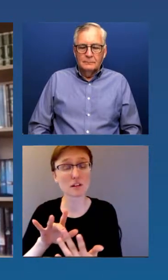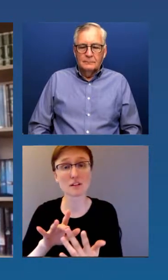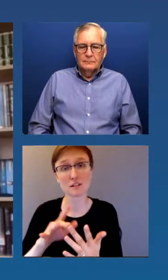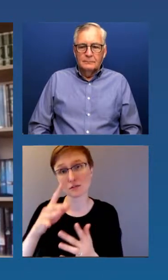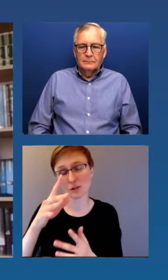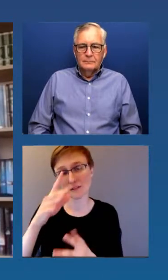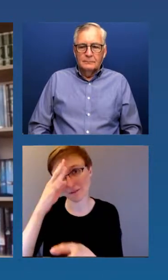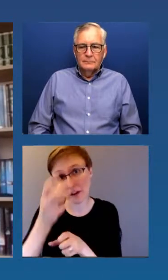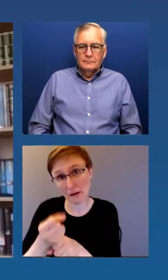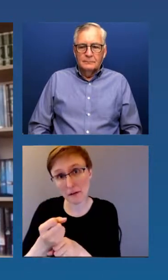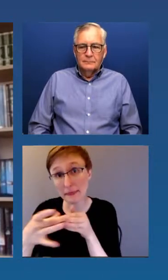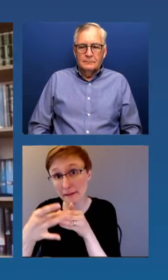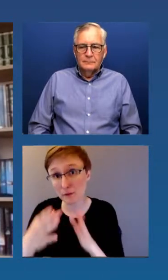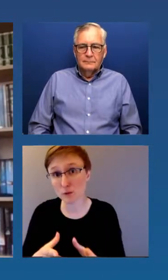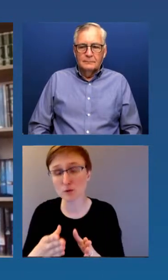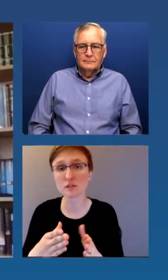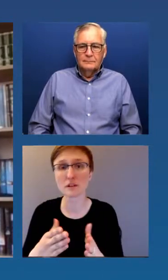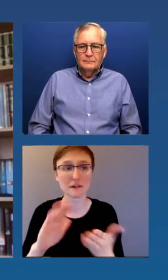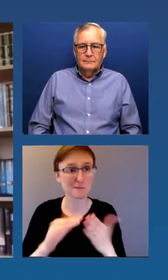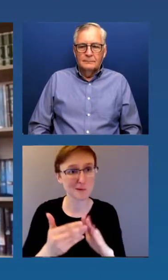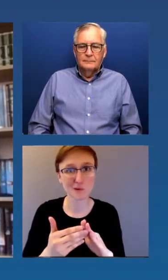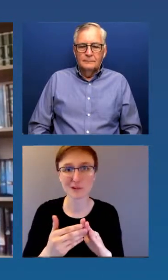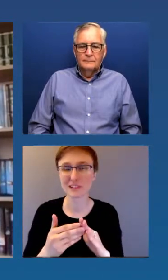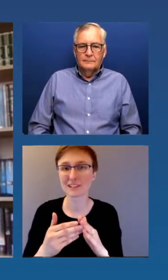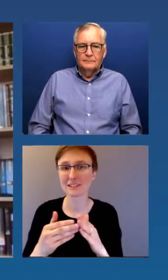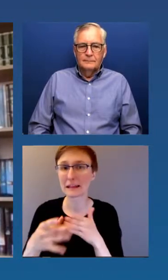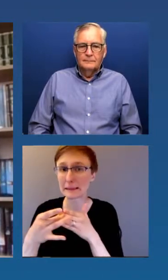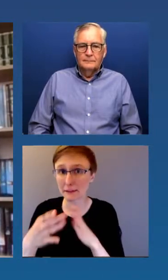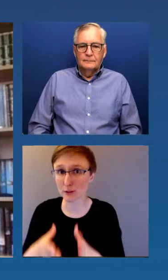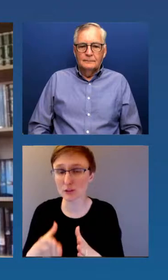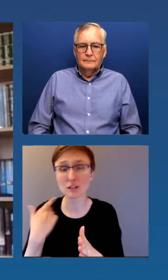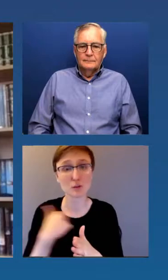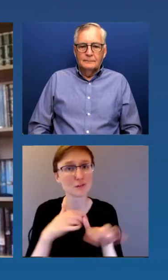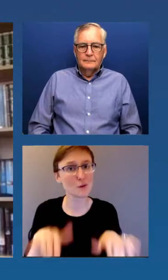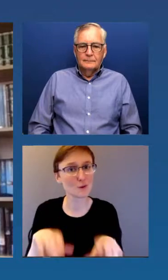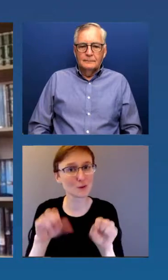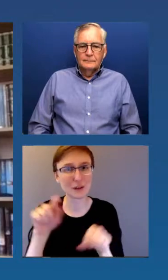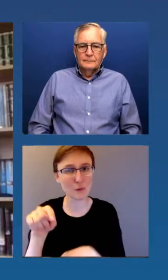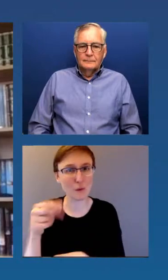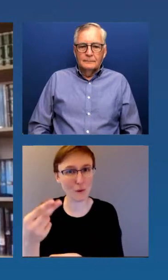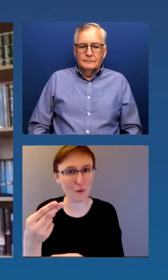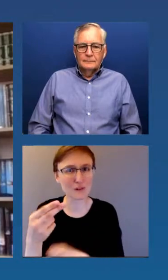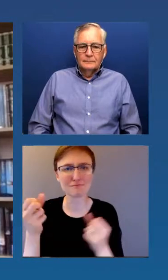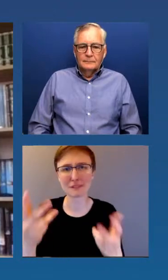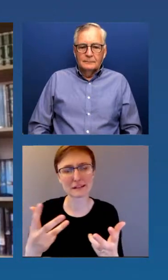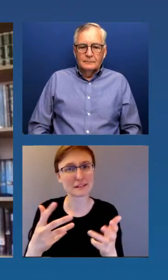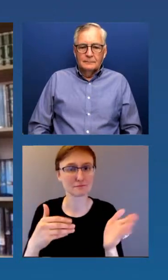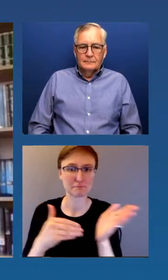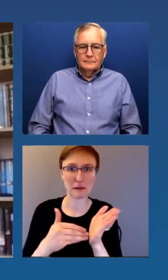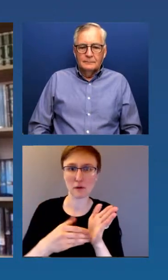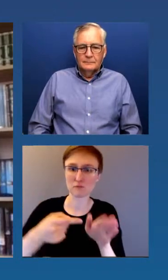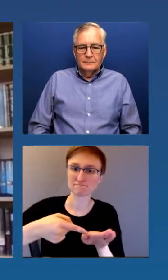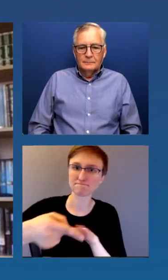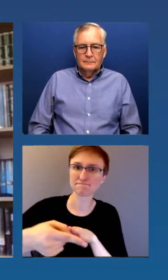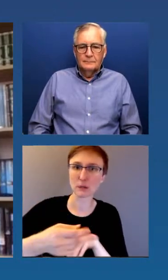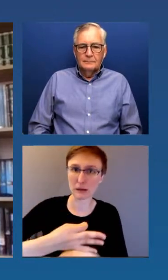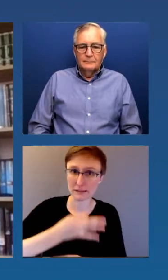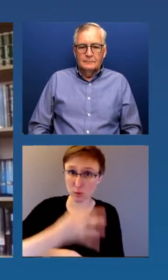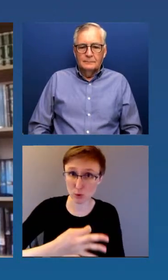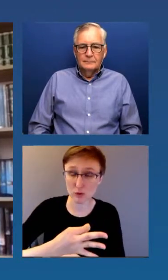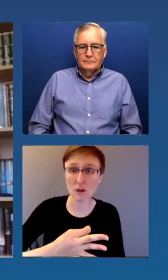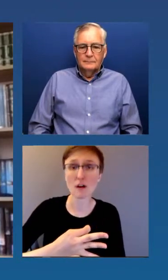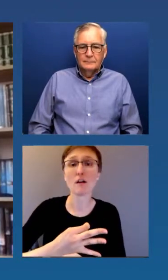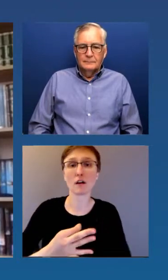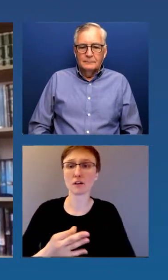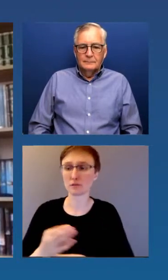large multilingual town halls with medical experts, social workers, and community developers to develop and to answer questions from residents